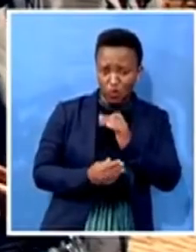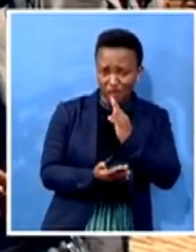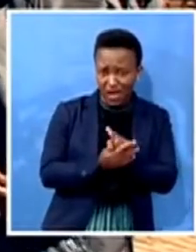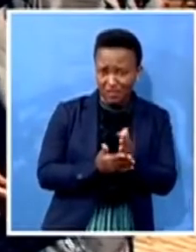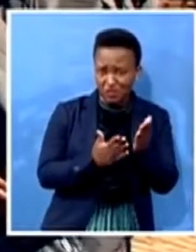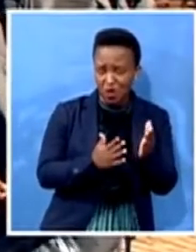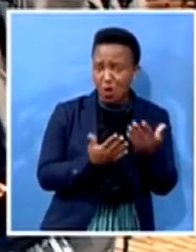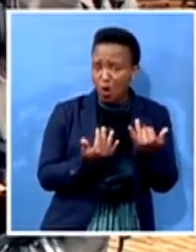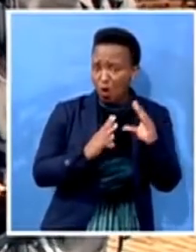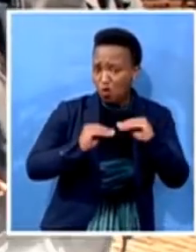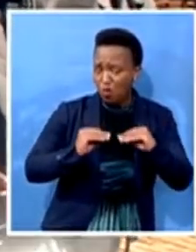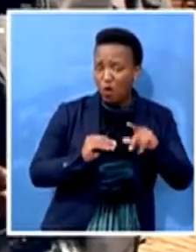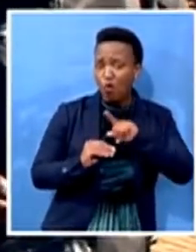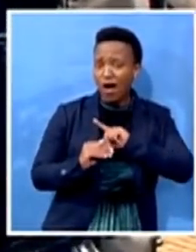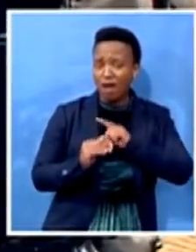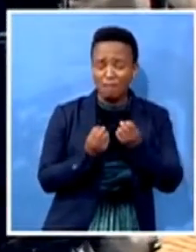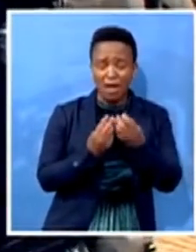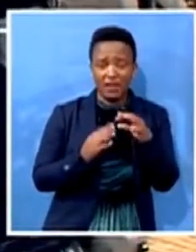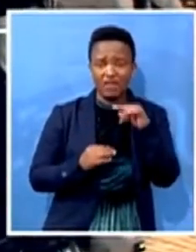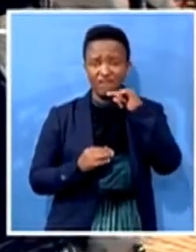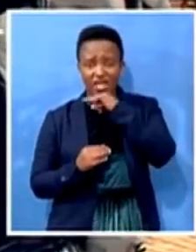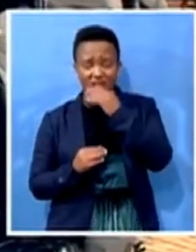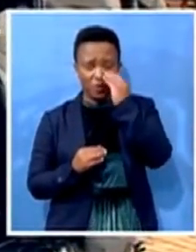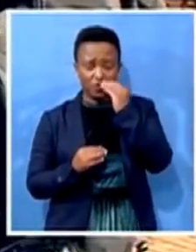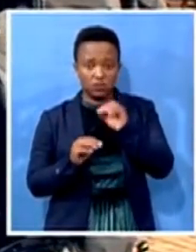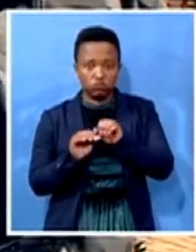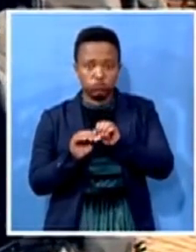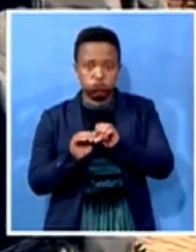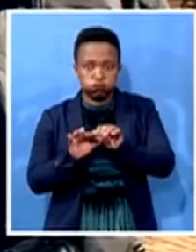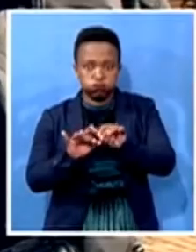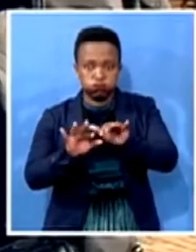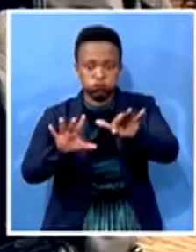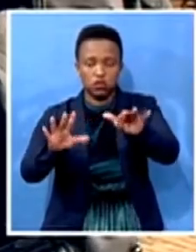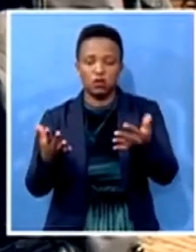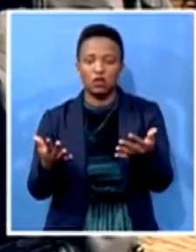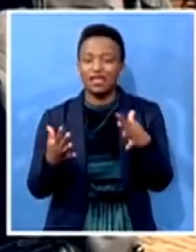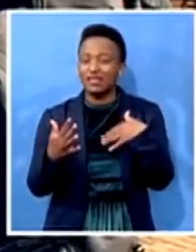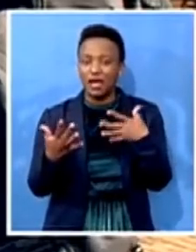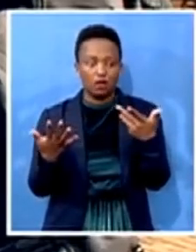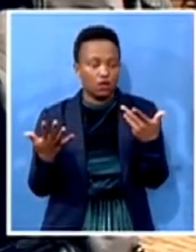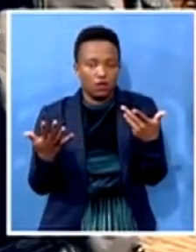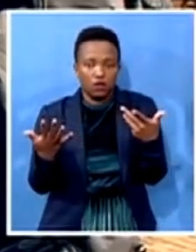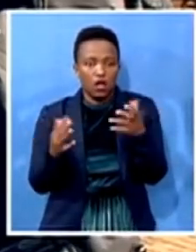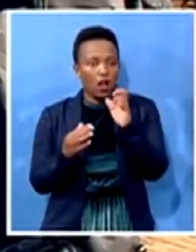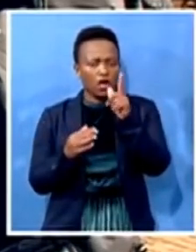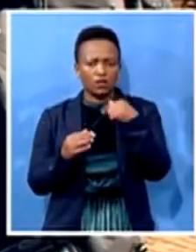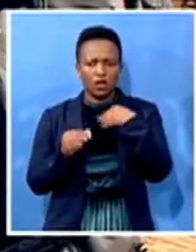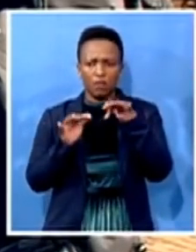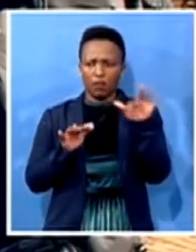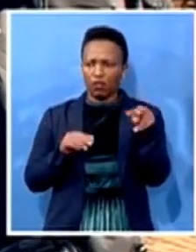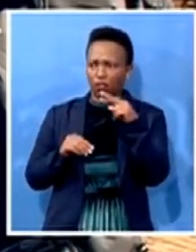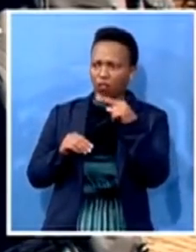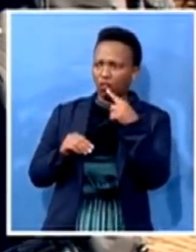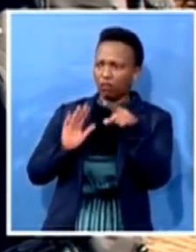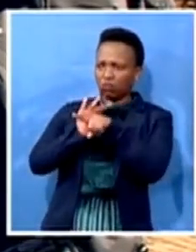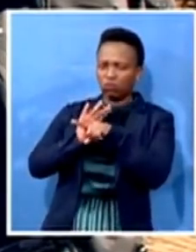do spread, and they spread quite quickly, and they create a very bad perception in many areas, including the issue of the death. So